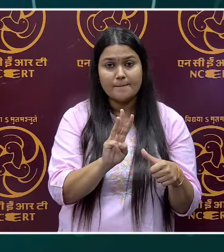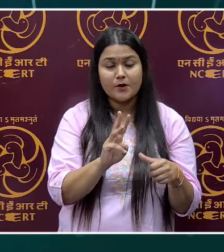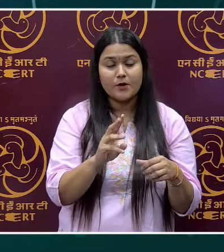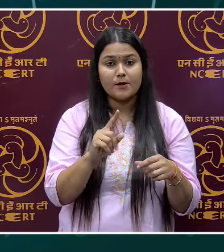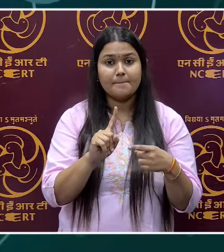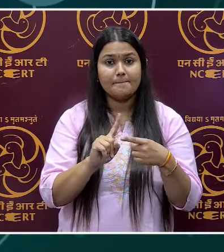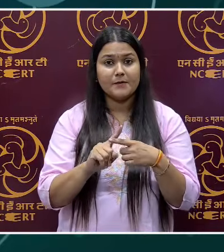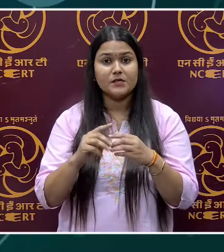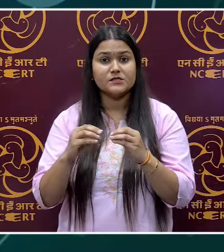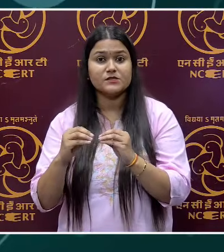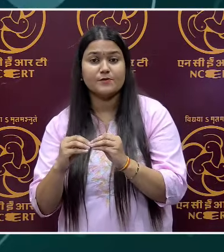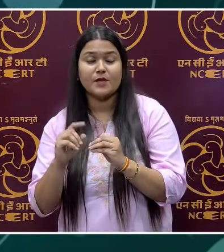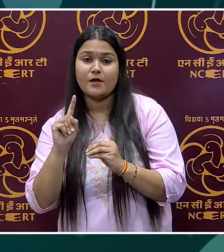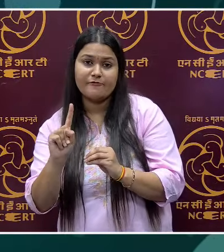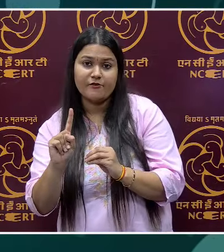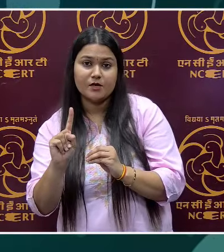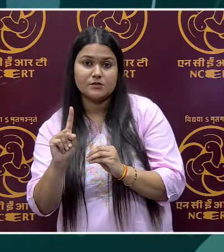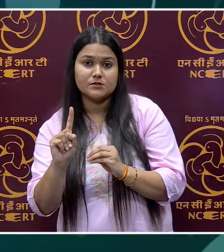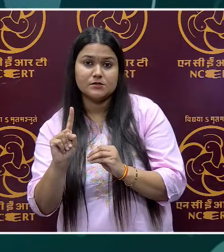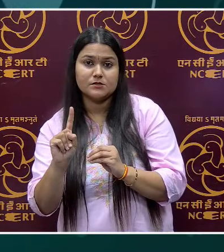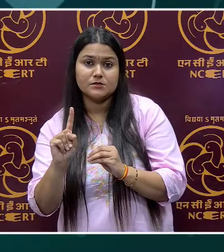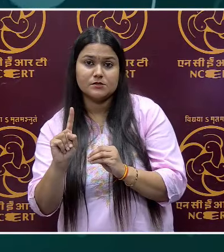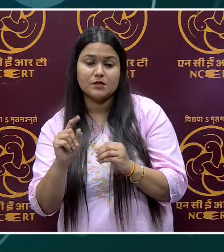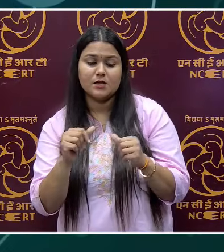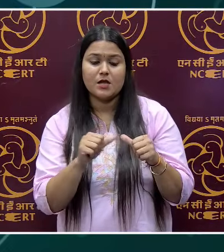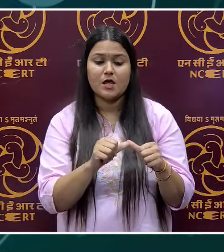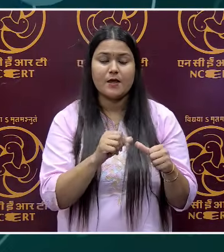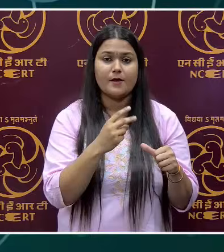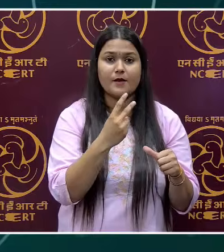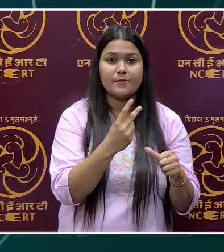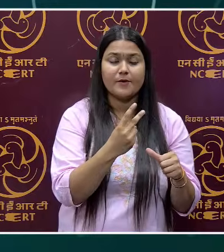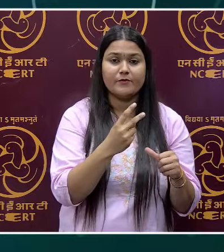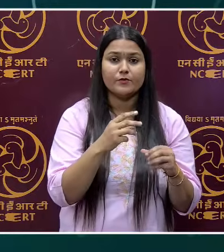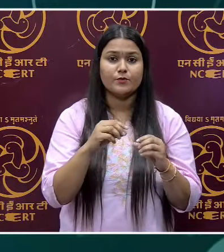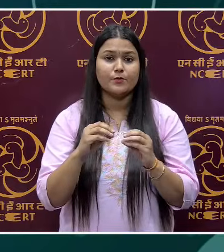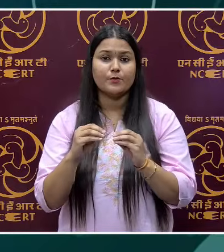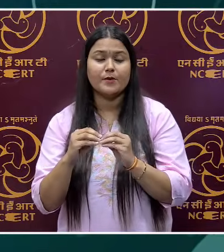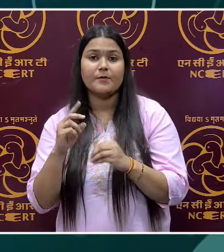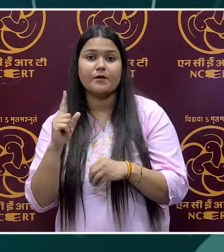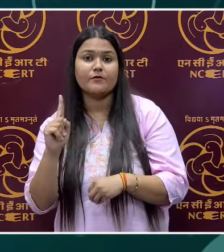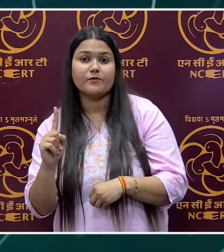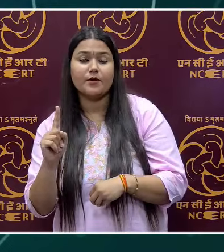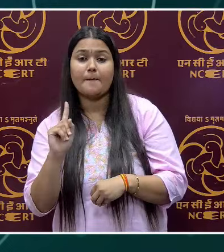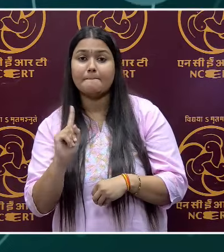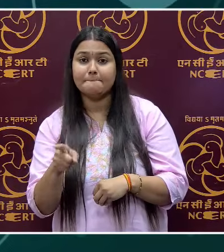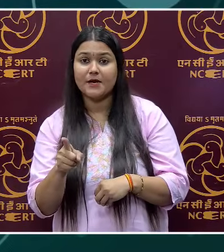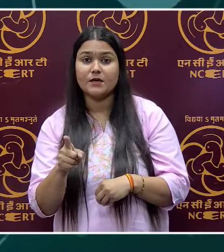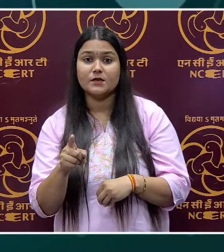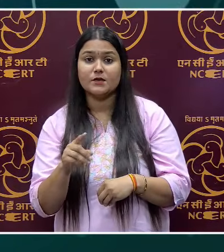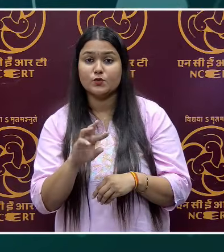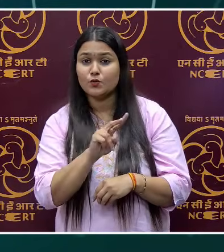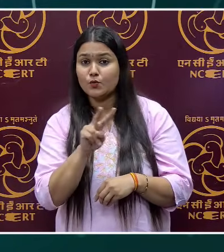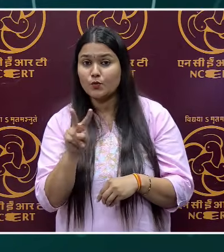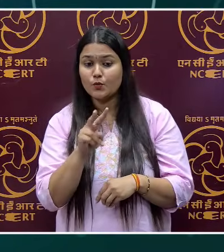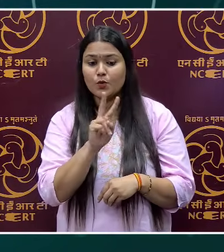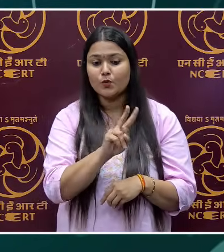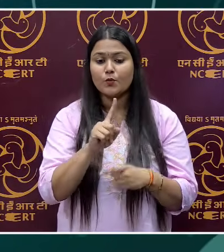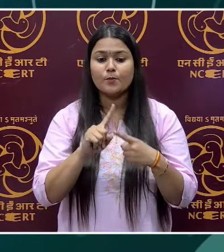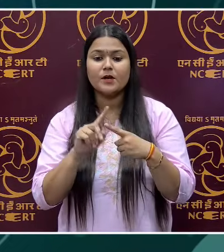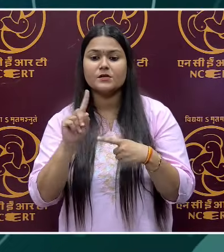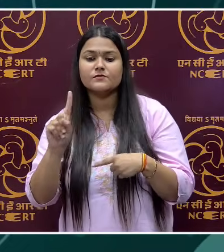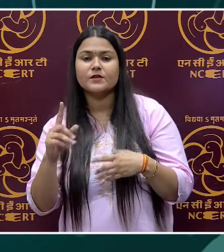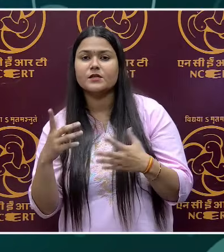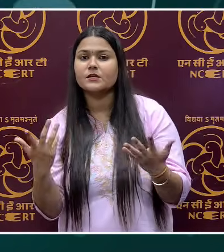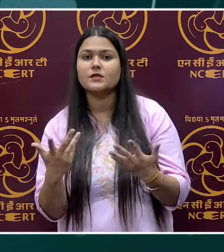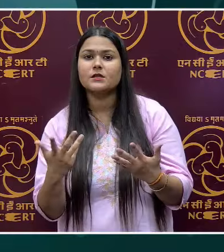is having 1 power. Right. A power 2, B power 1. But the total sum of the powers is again 2